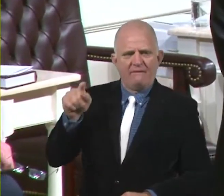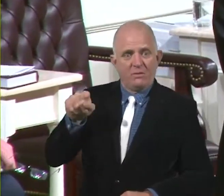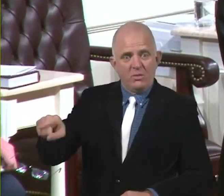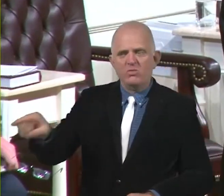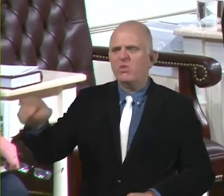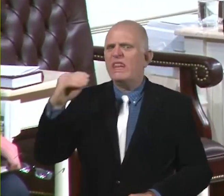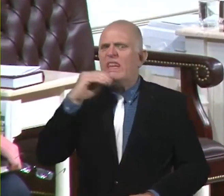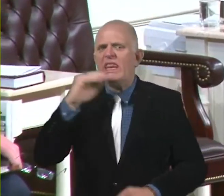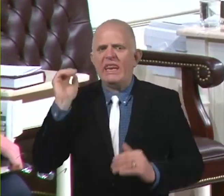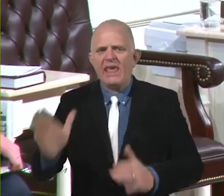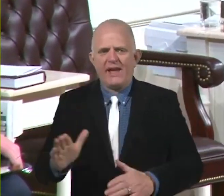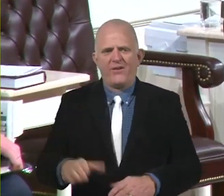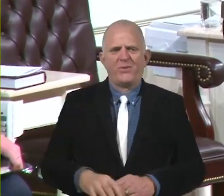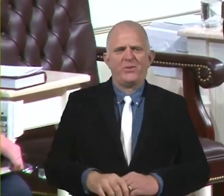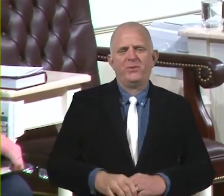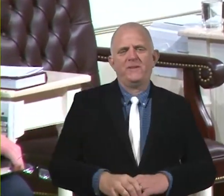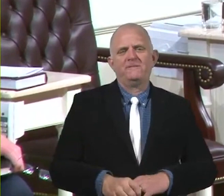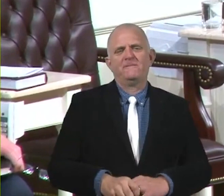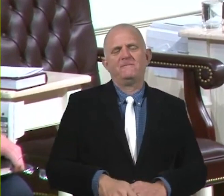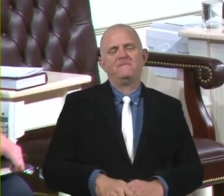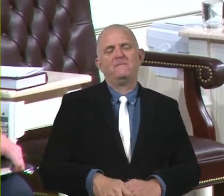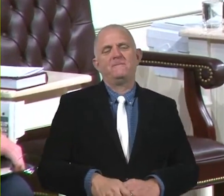liar.